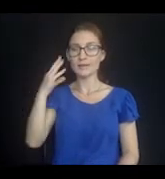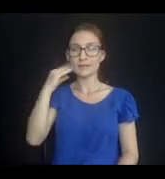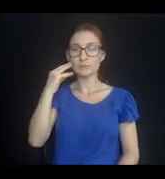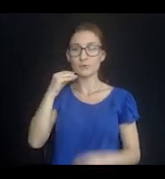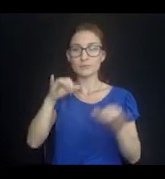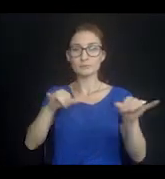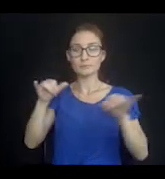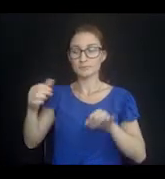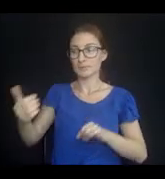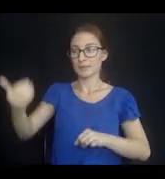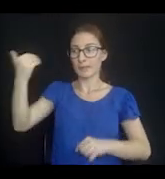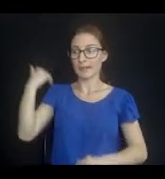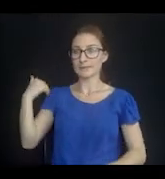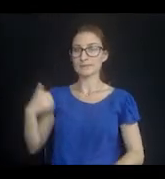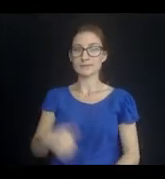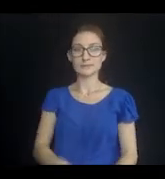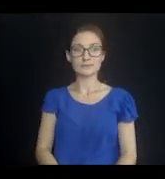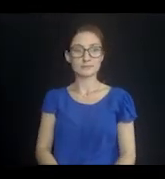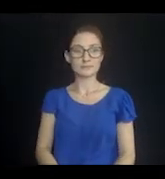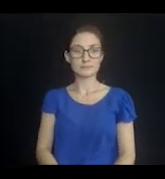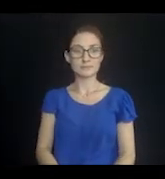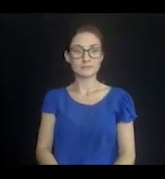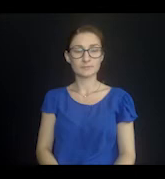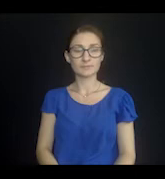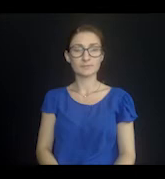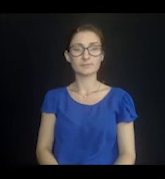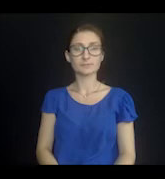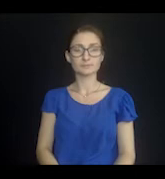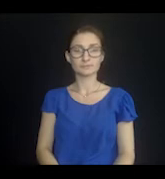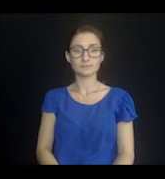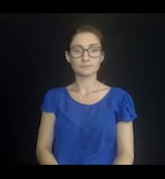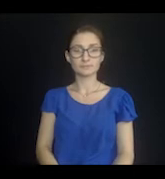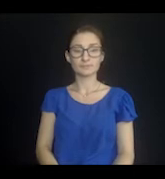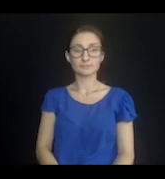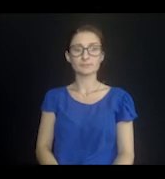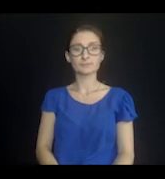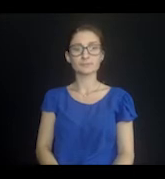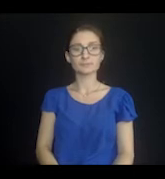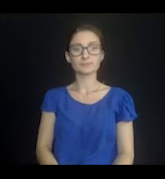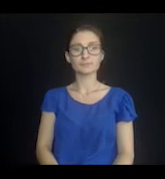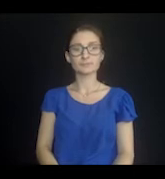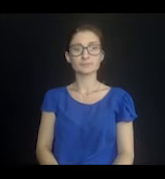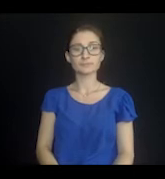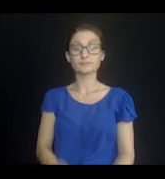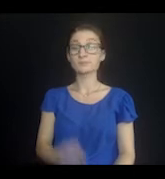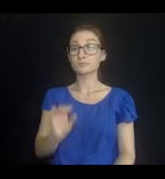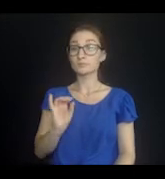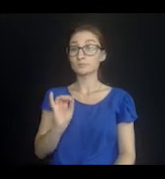of regress and experience them as if they're in the present.